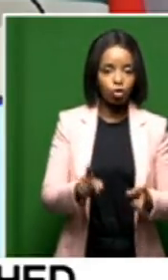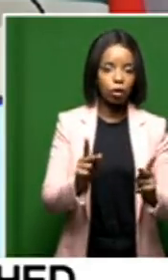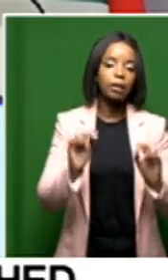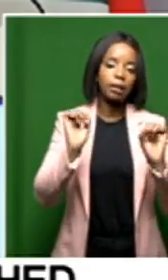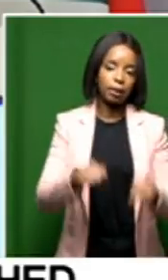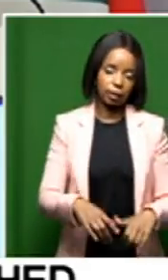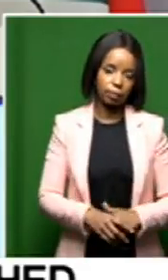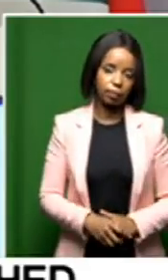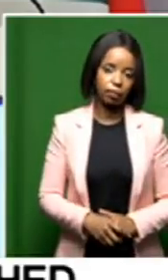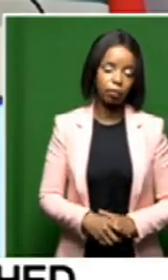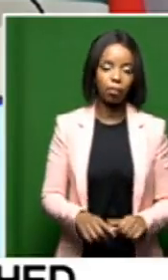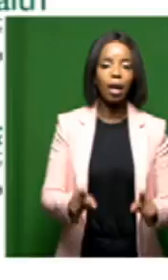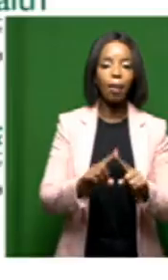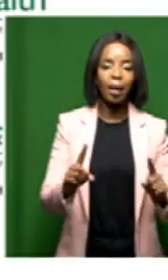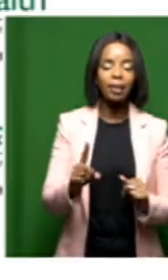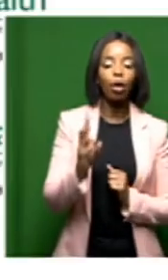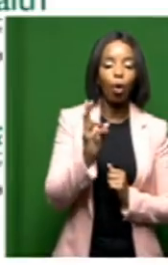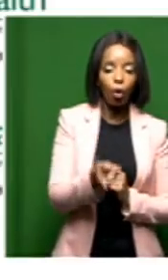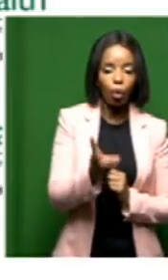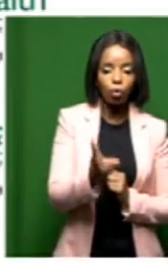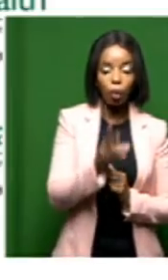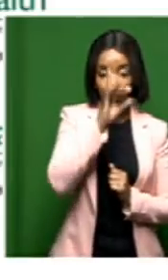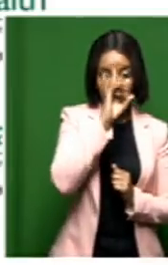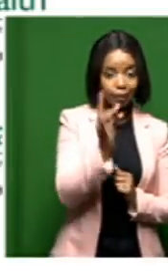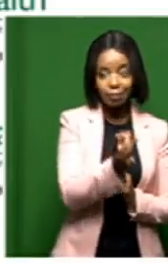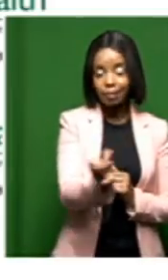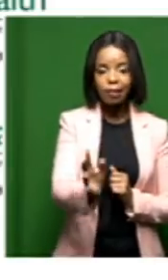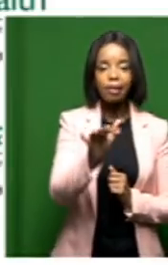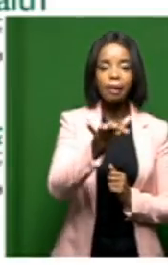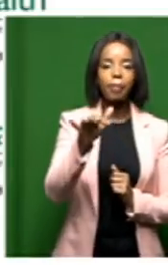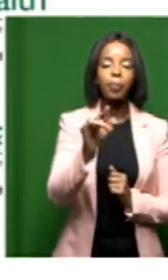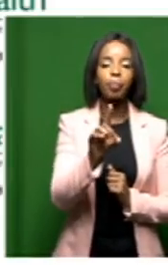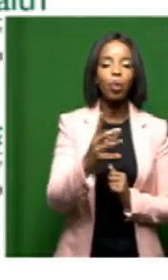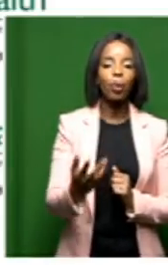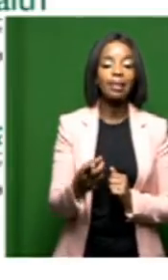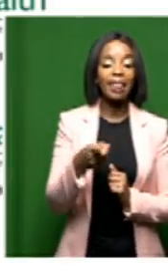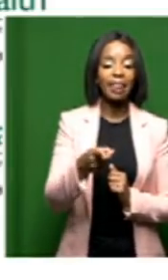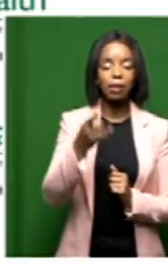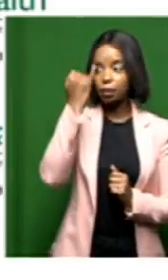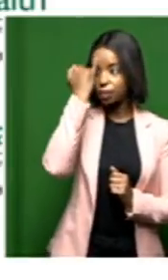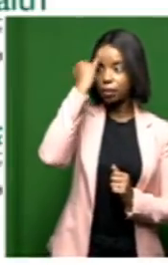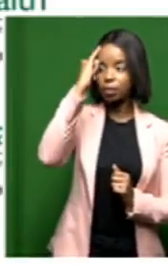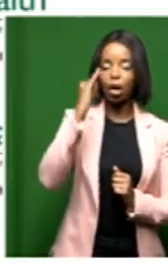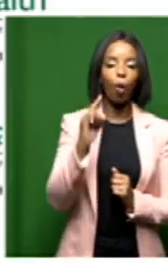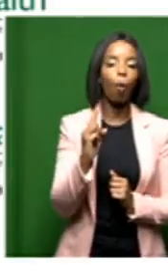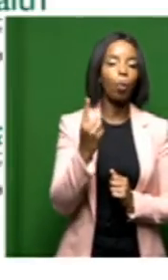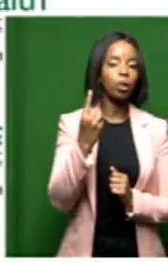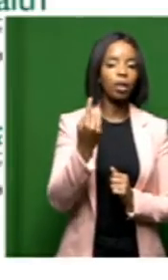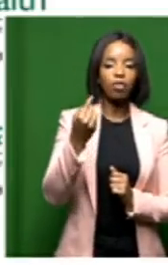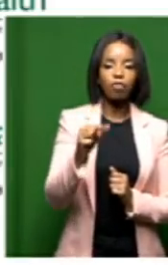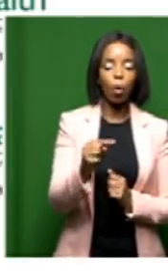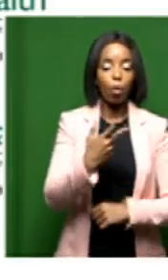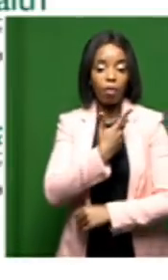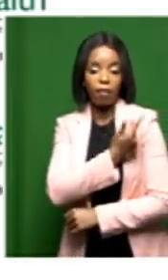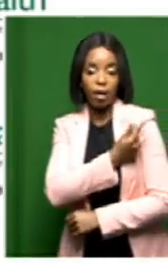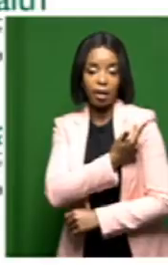say to the viewers that this initiative is not only for vaccines, which will help like what we are